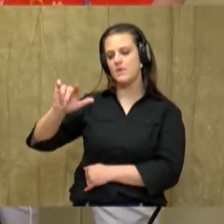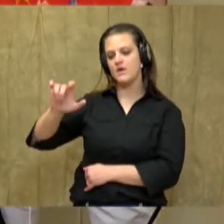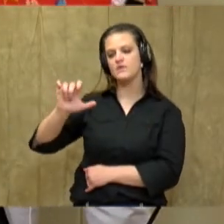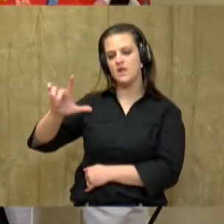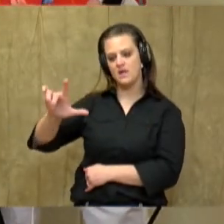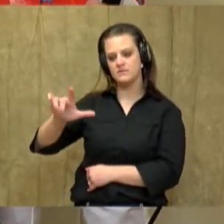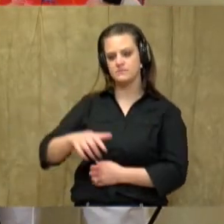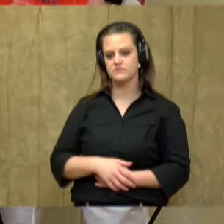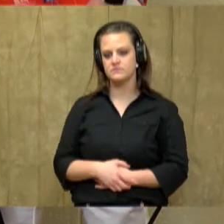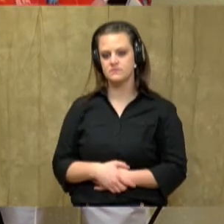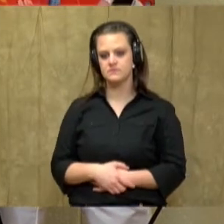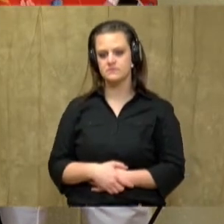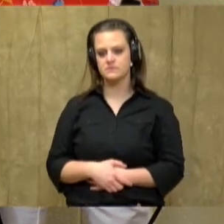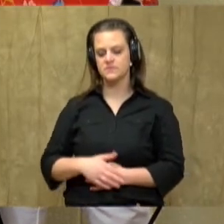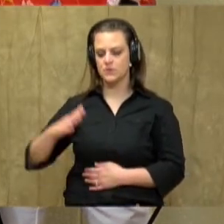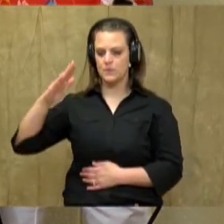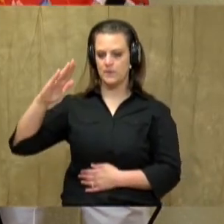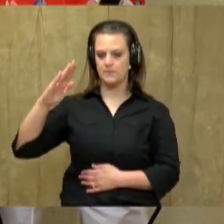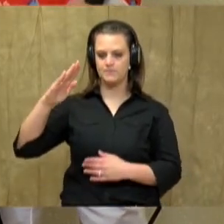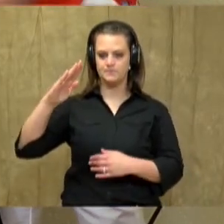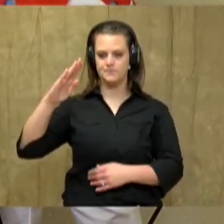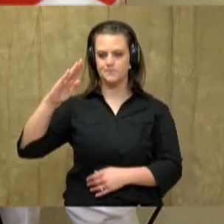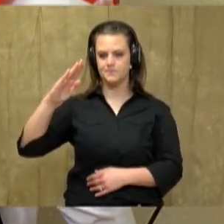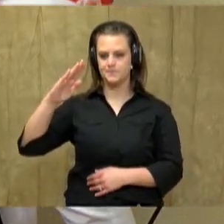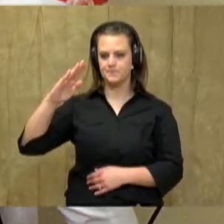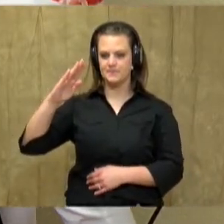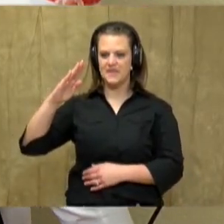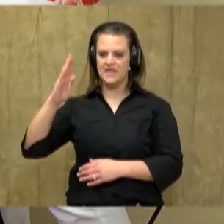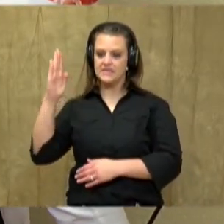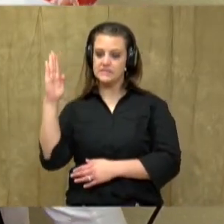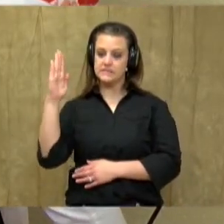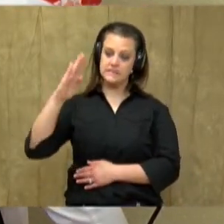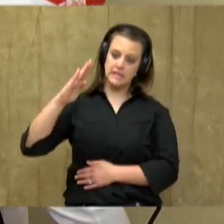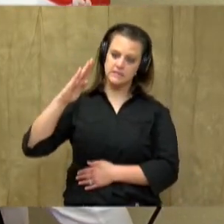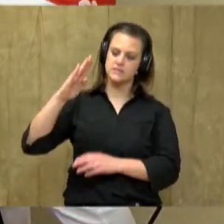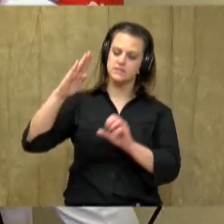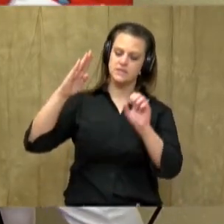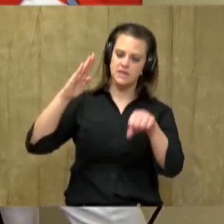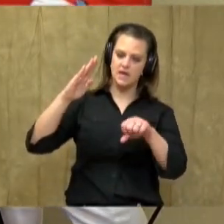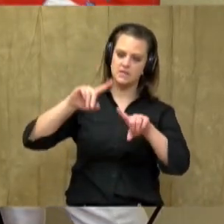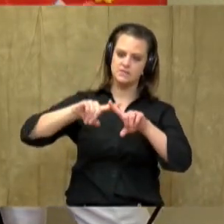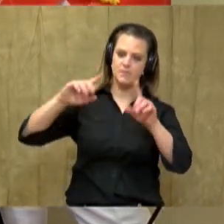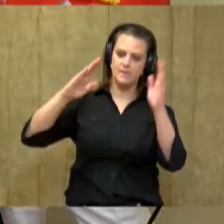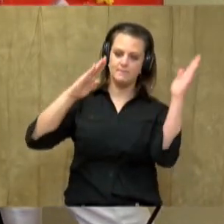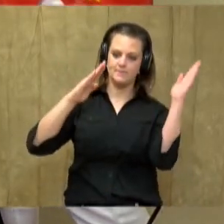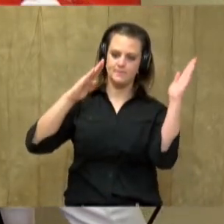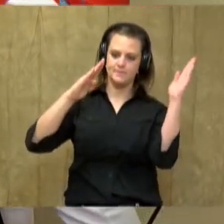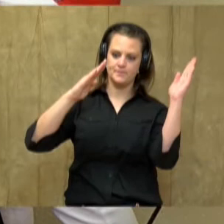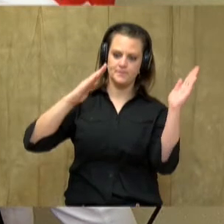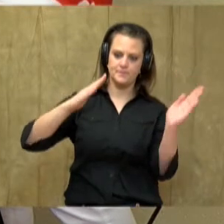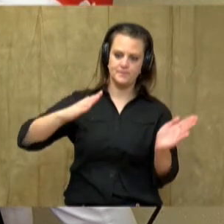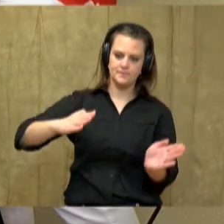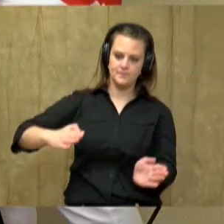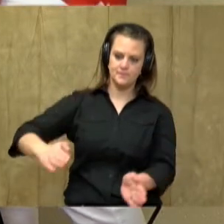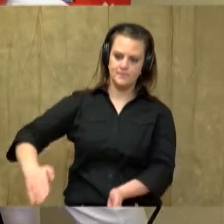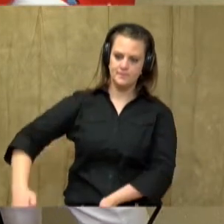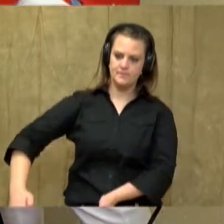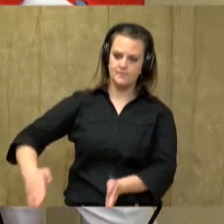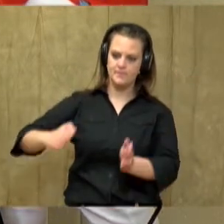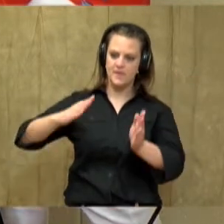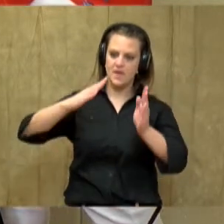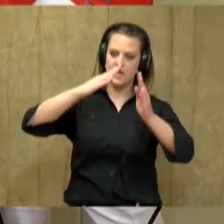you were to look, this line, even though it's slanted, they're both diagonal, but they would never